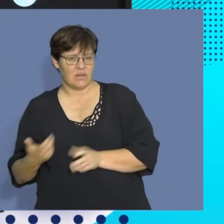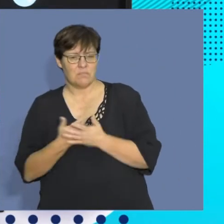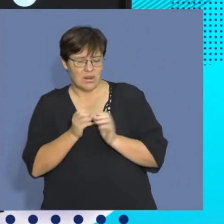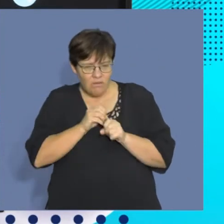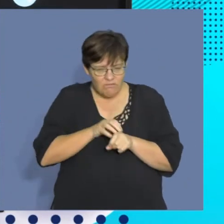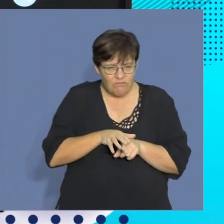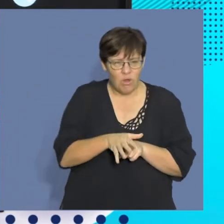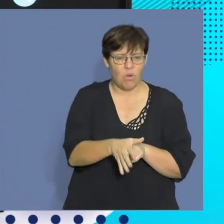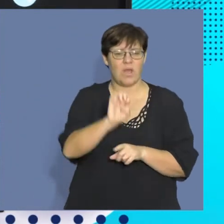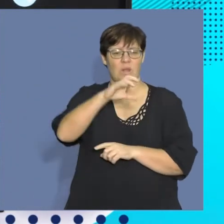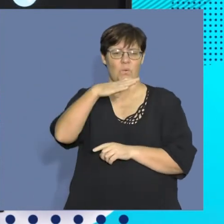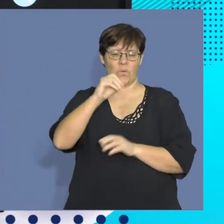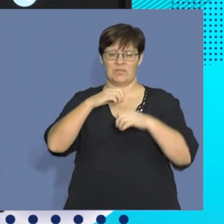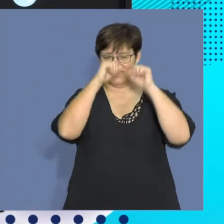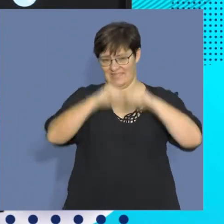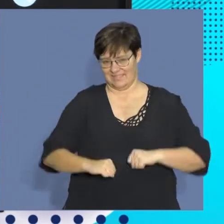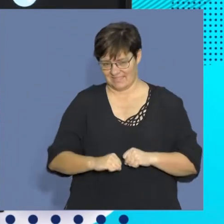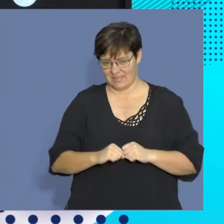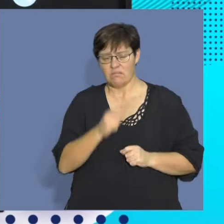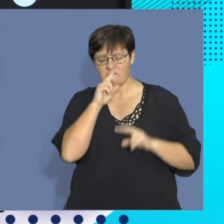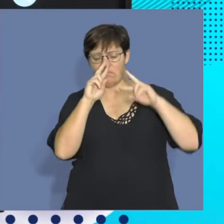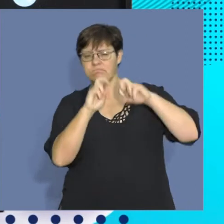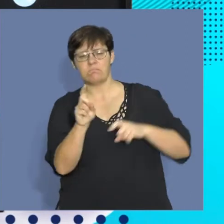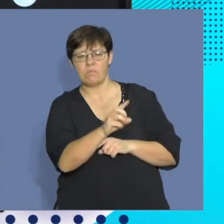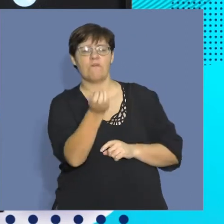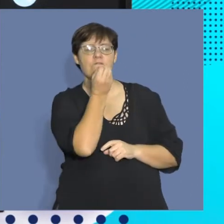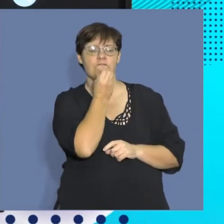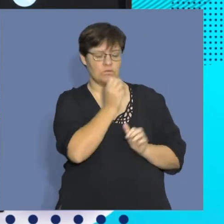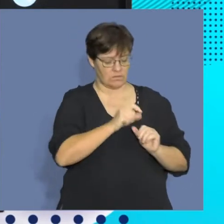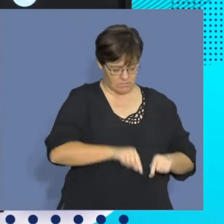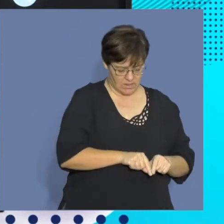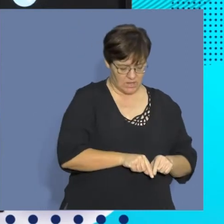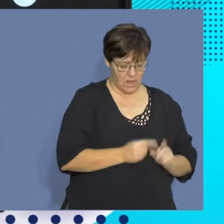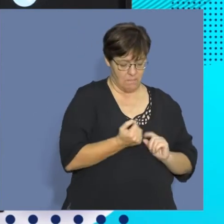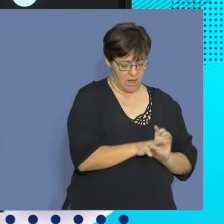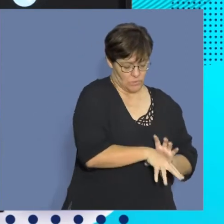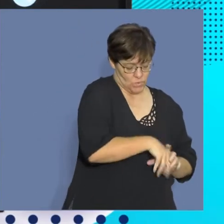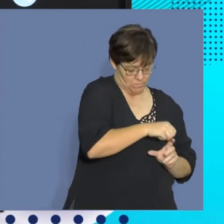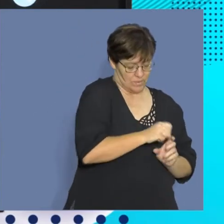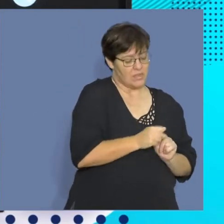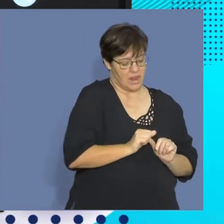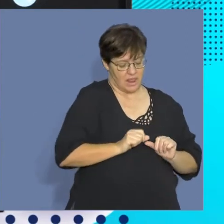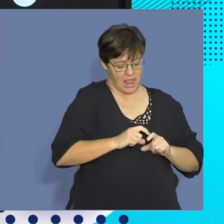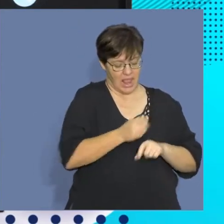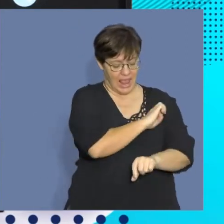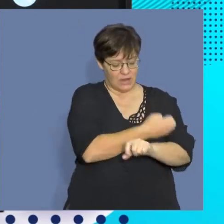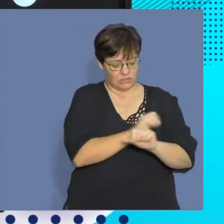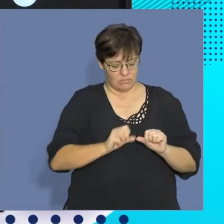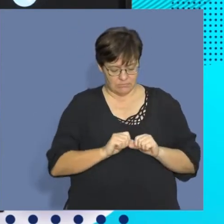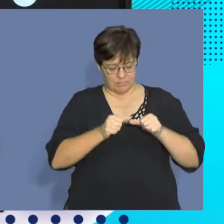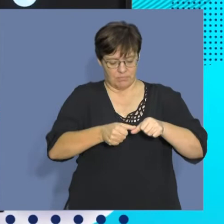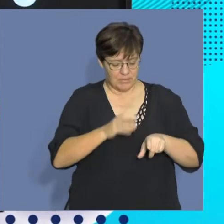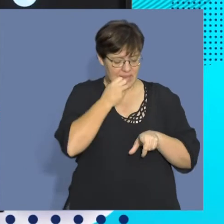energy flow in an ecosystem. And we studied that by looking at food chains, and we said food chains illustrate how energy flowed from one